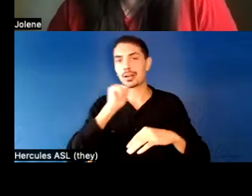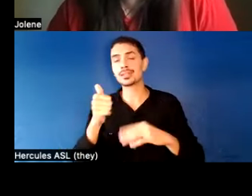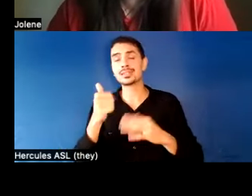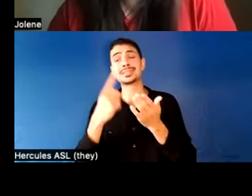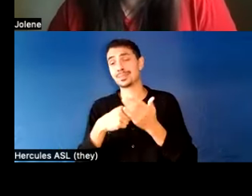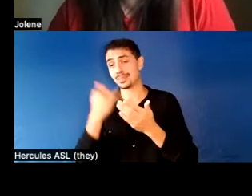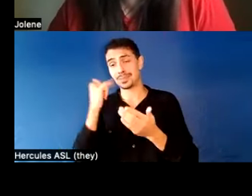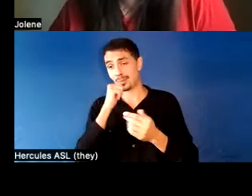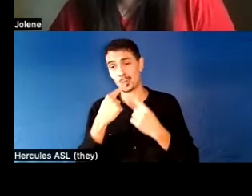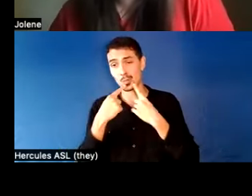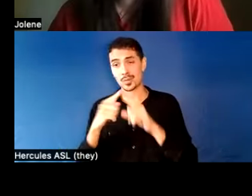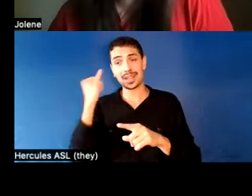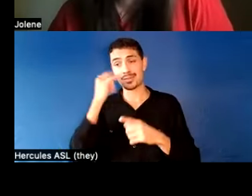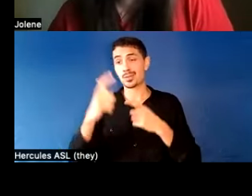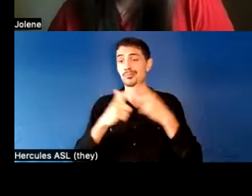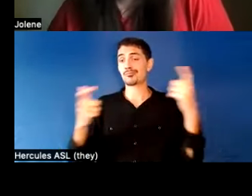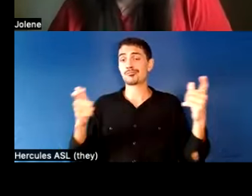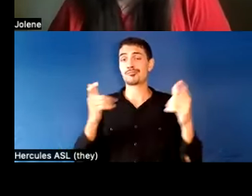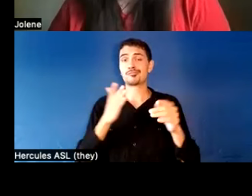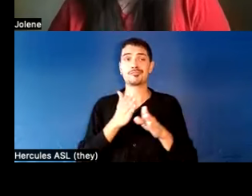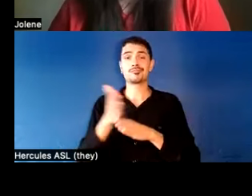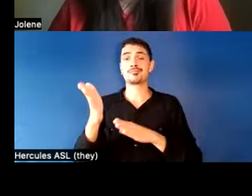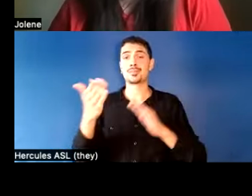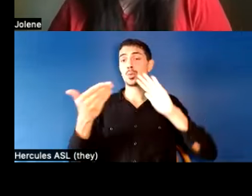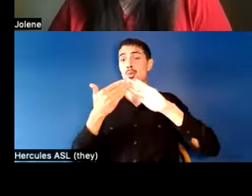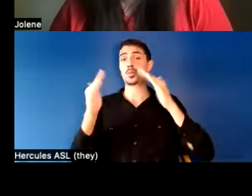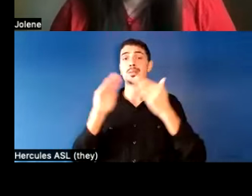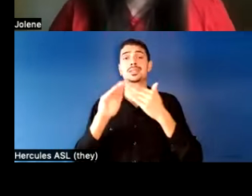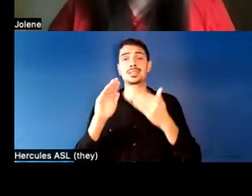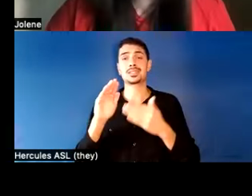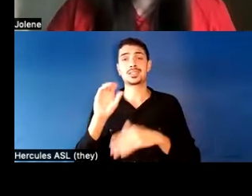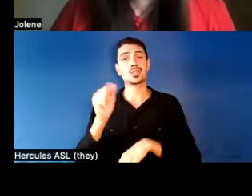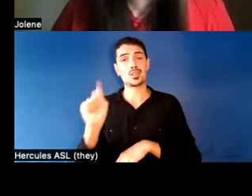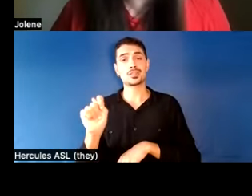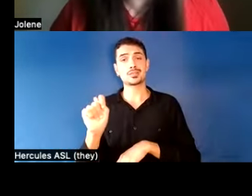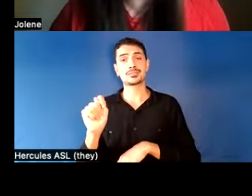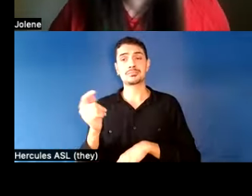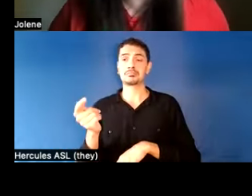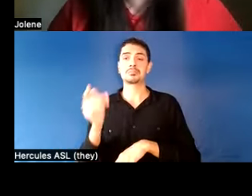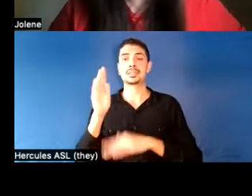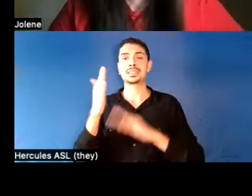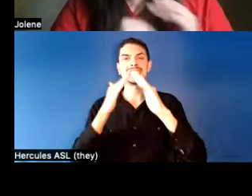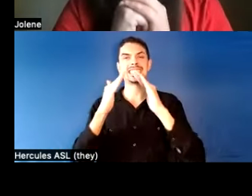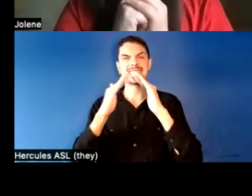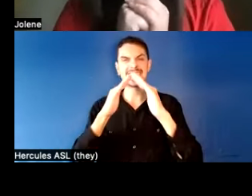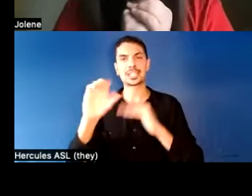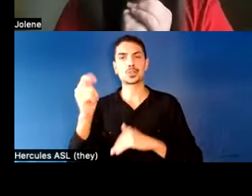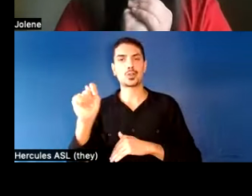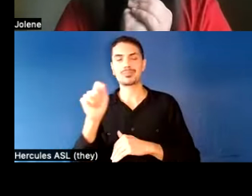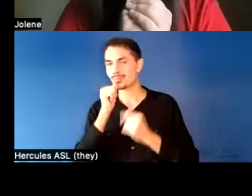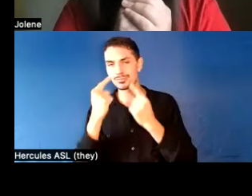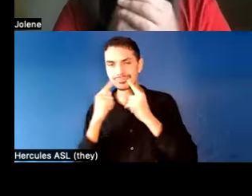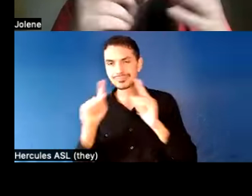part of, a large urban SART who you own, like your community has, like 1%